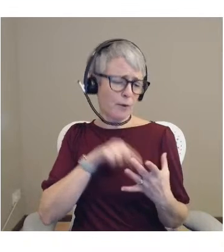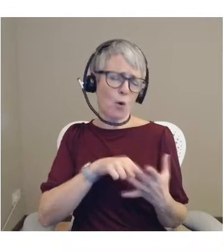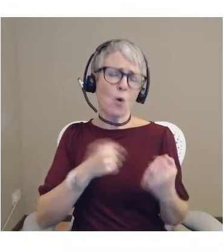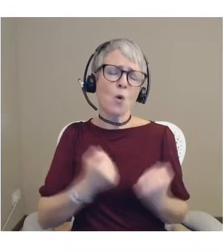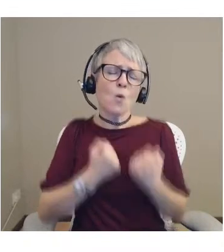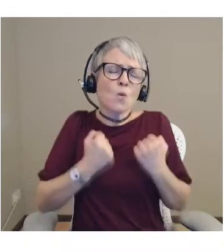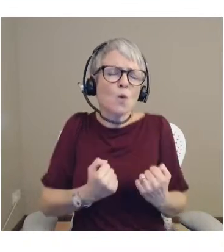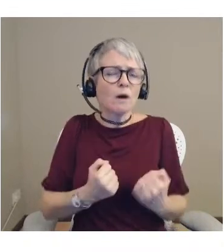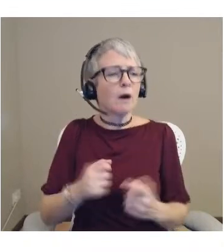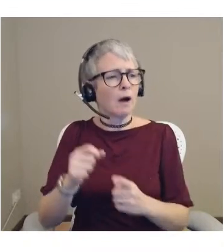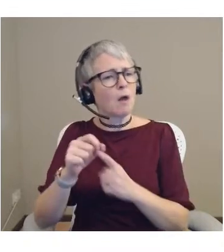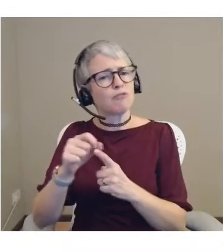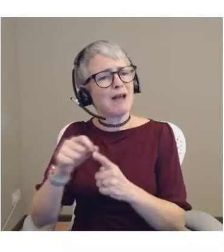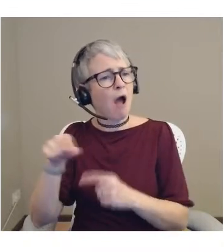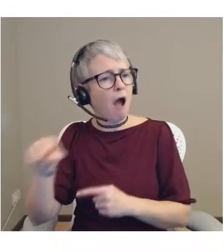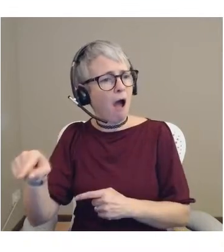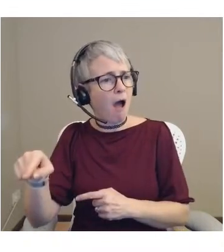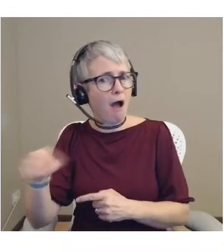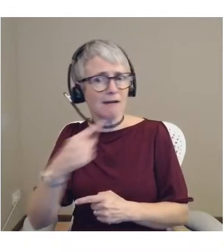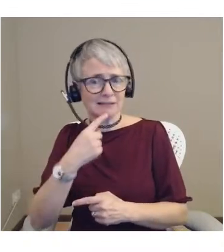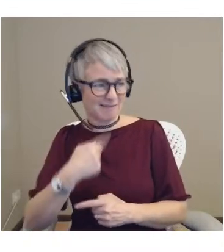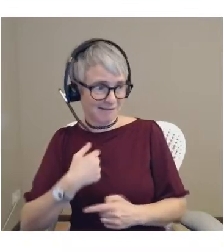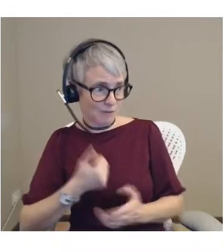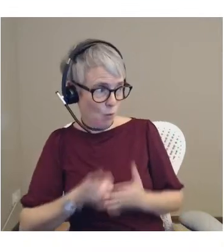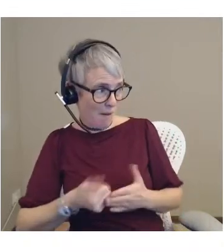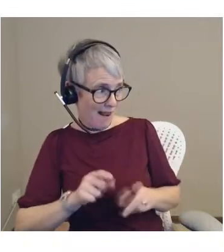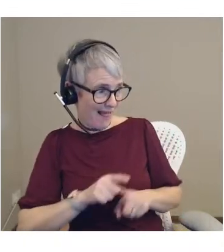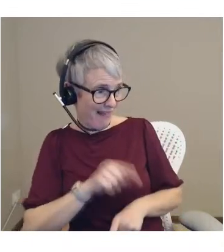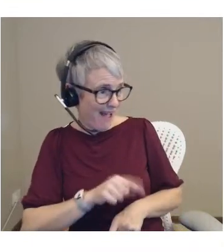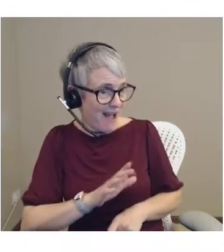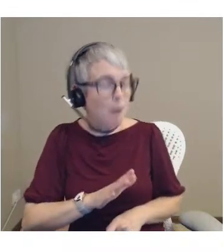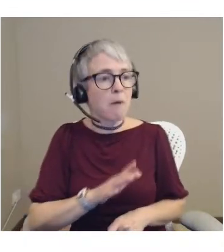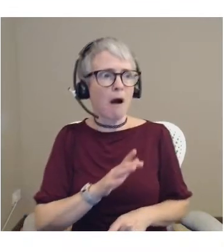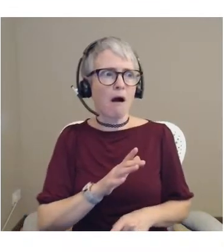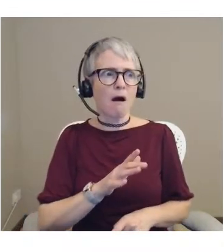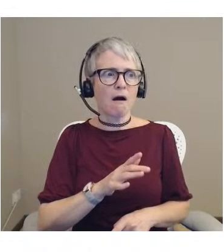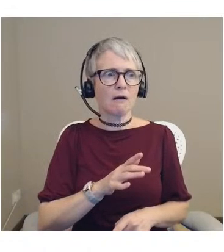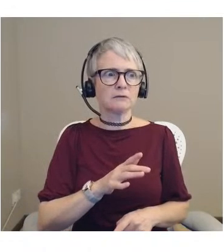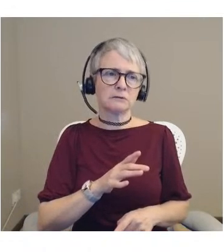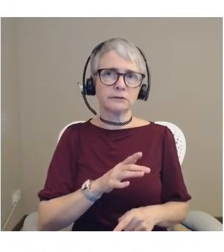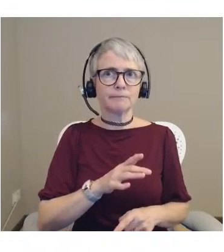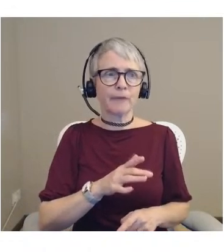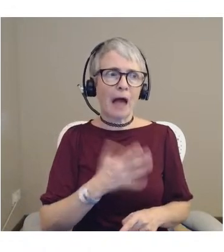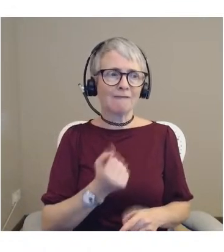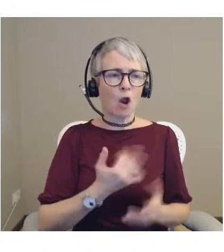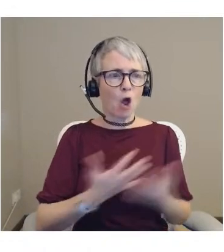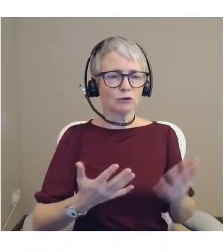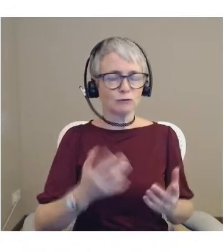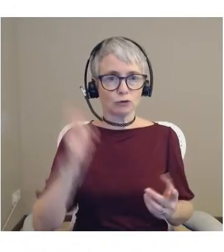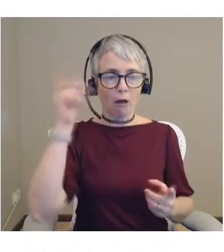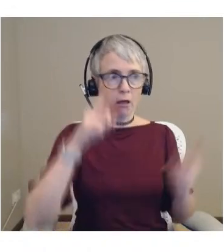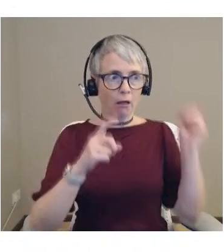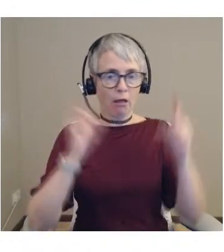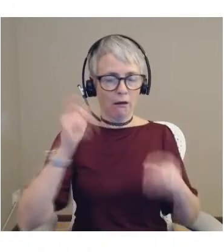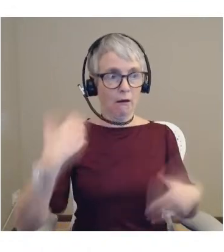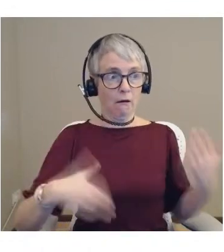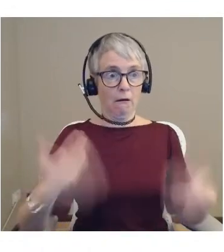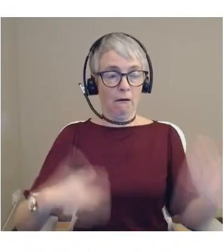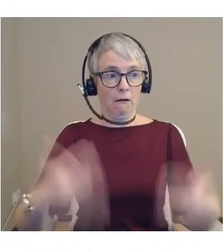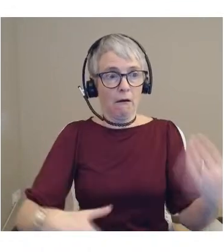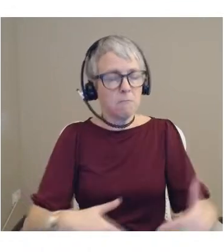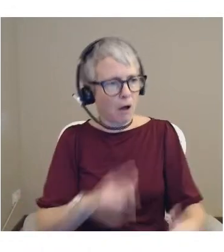Priya mentioned, we don't normally do it this way, but so much of it was being done on the hoof, and so much good practice came to the surface, I think. Yeah.